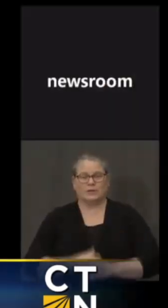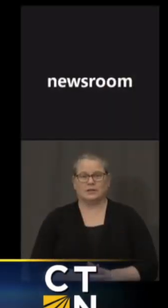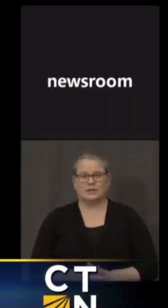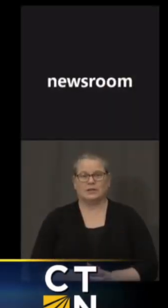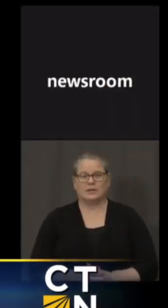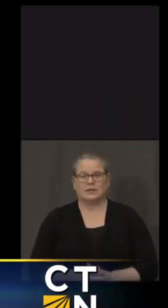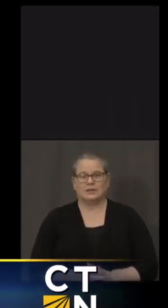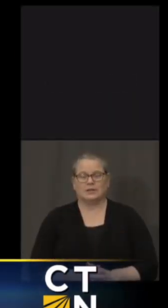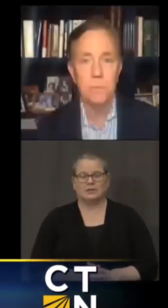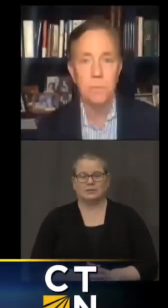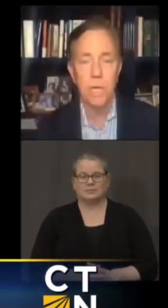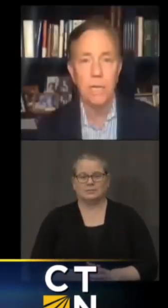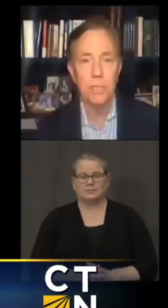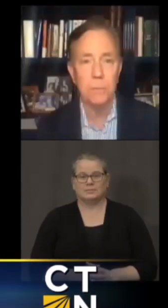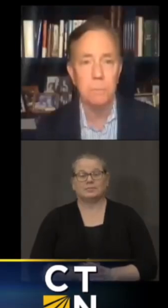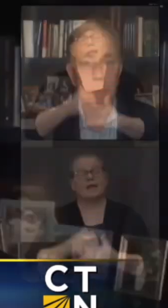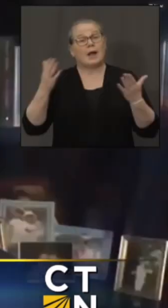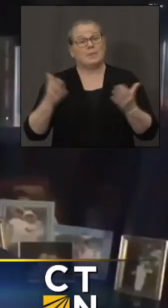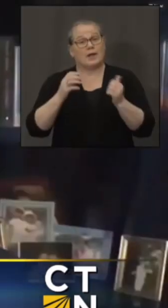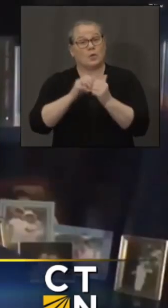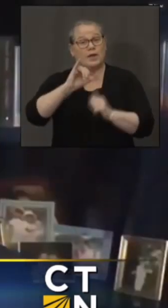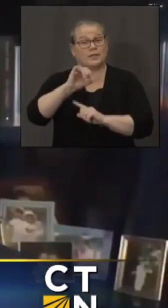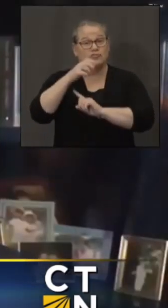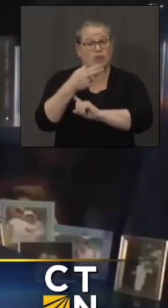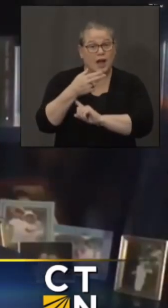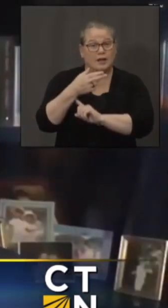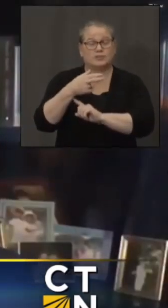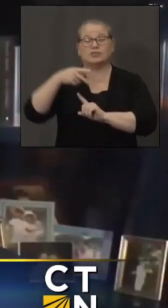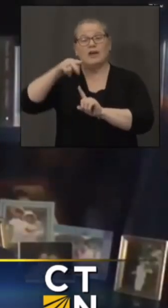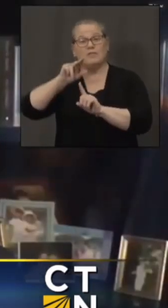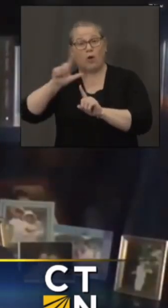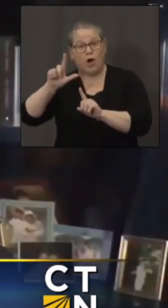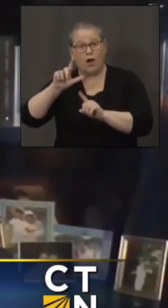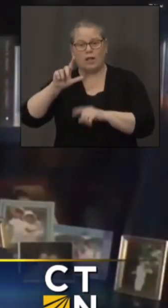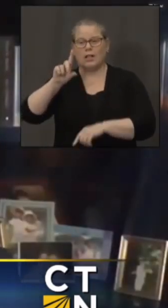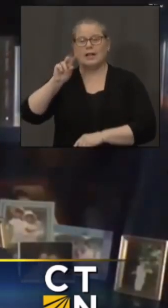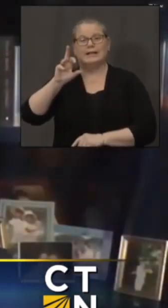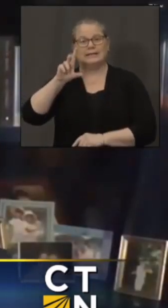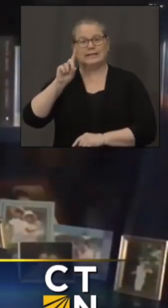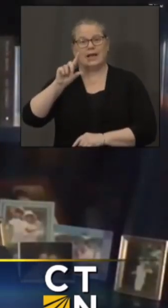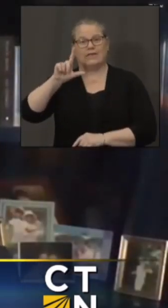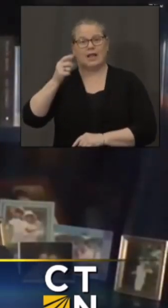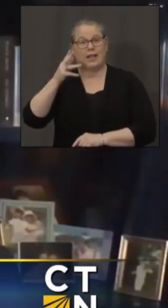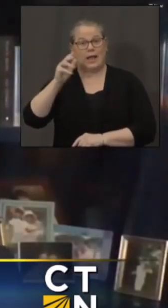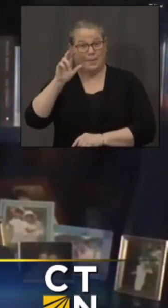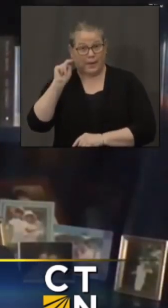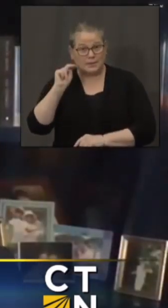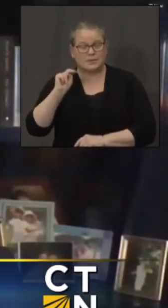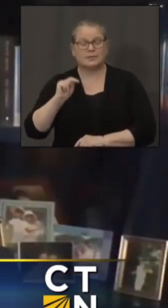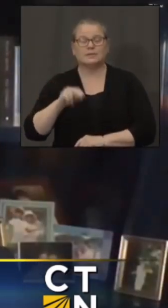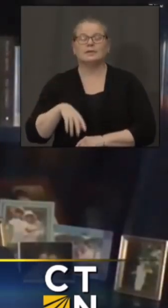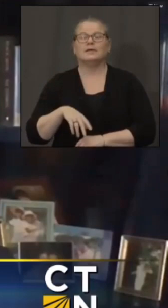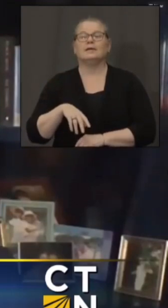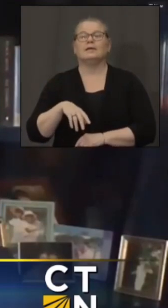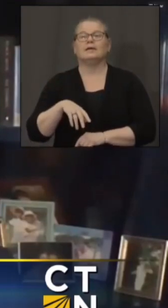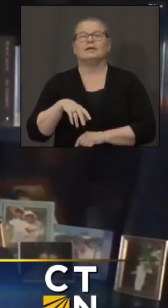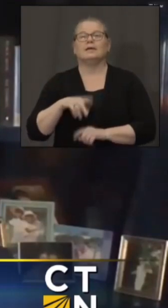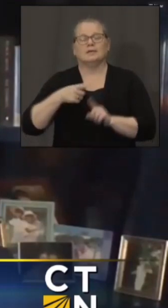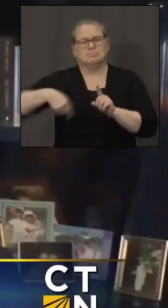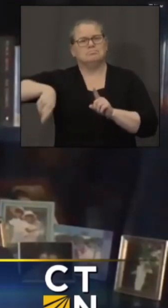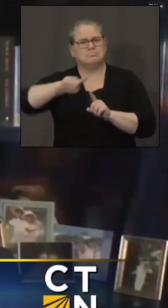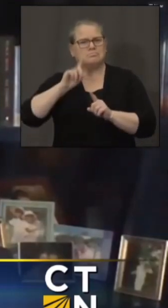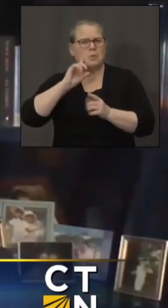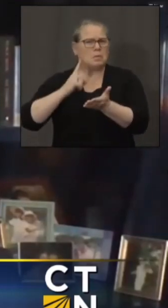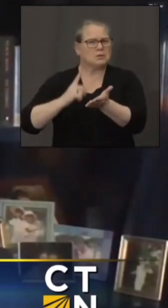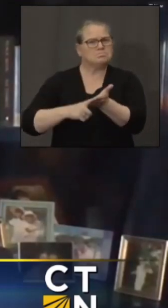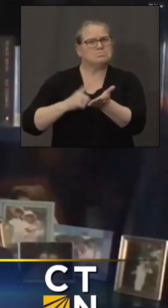Here with Josh and Paul and David Lehman, since we're going to be talking a little bit